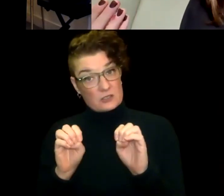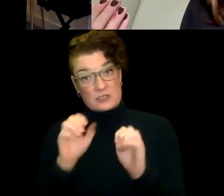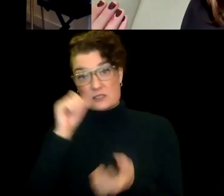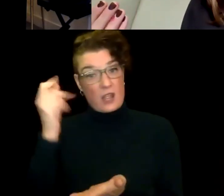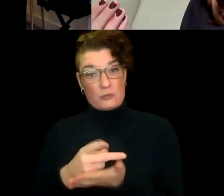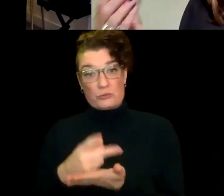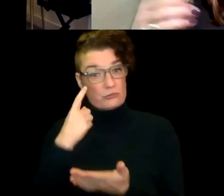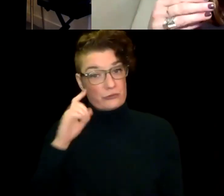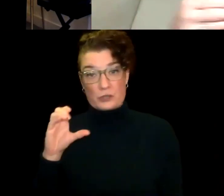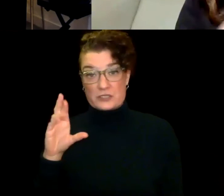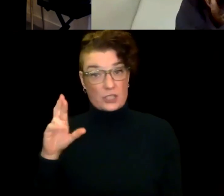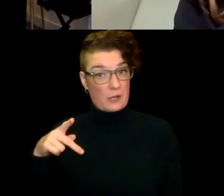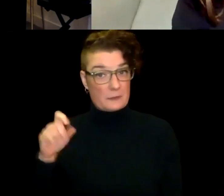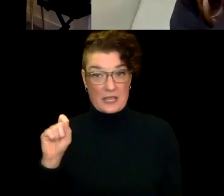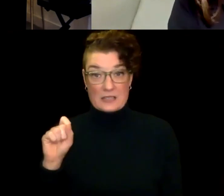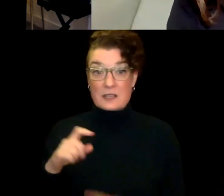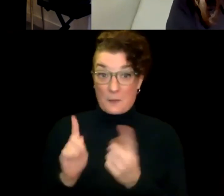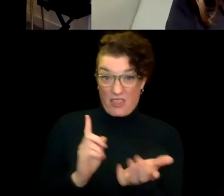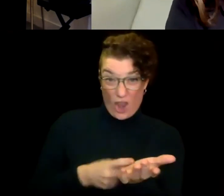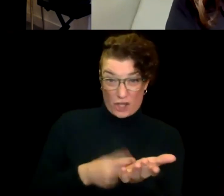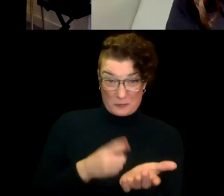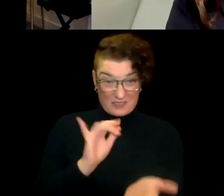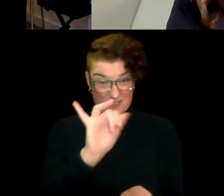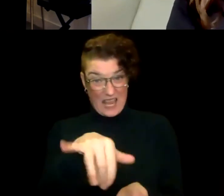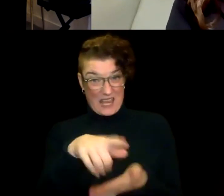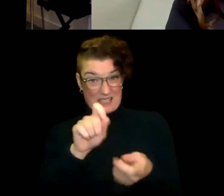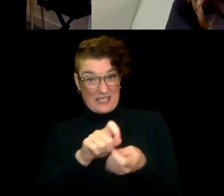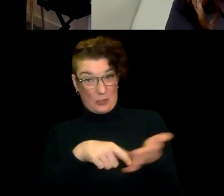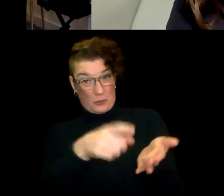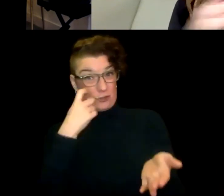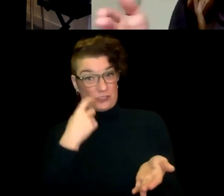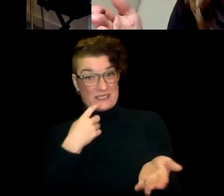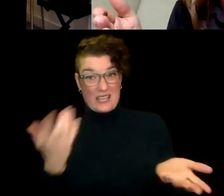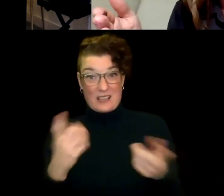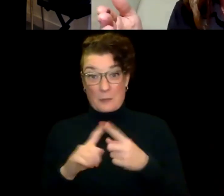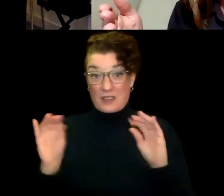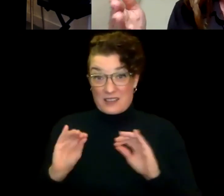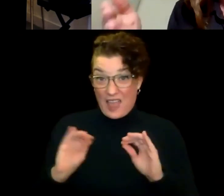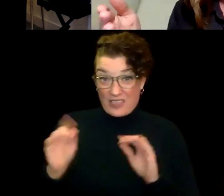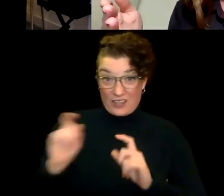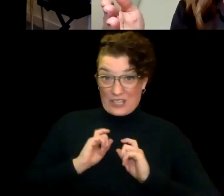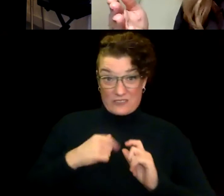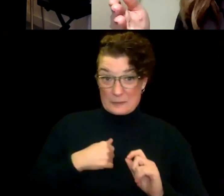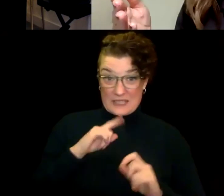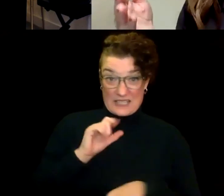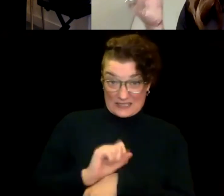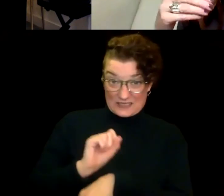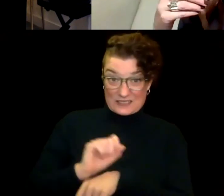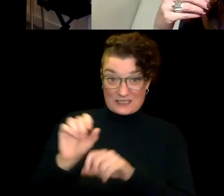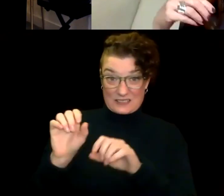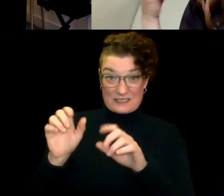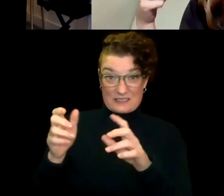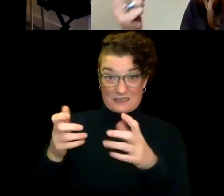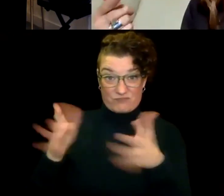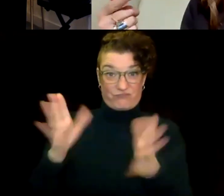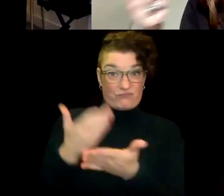for CRPS. But the argument is exactly the one you just made, which is, well, wait a second, nothing I'm being given is actually experimental. And so you guys